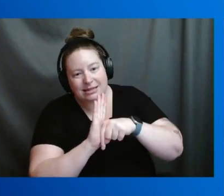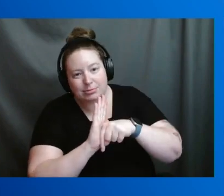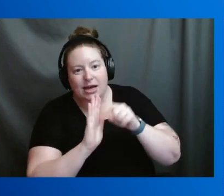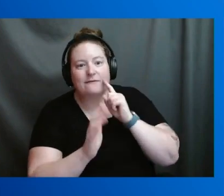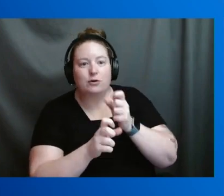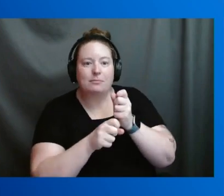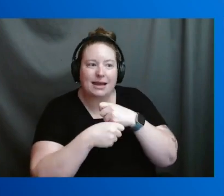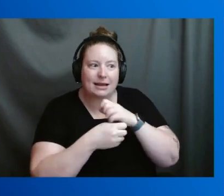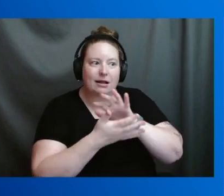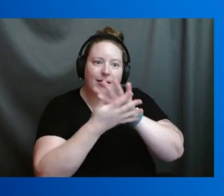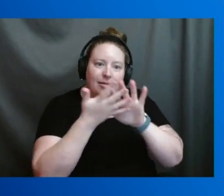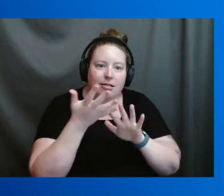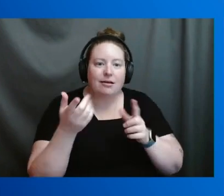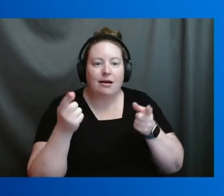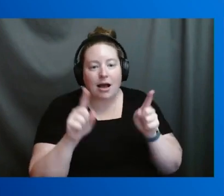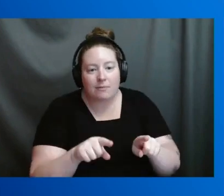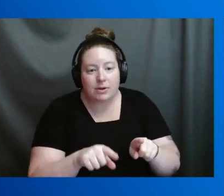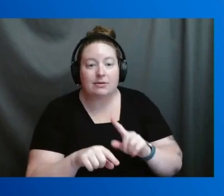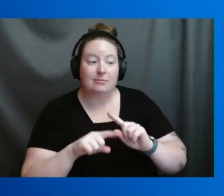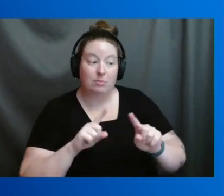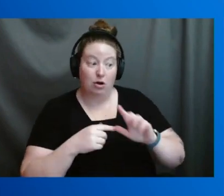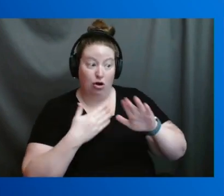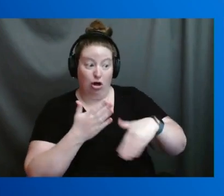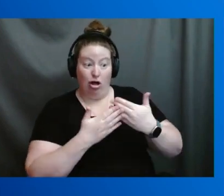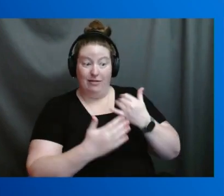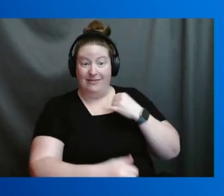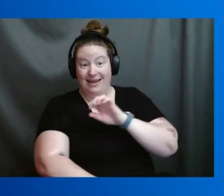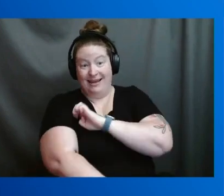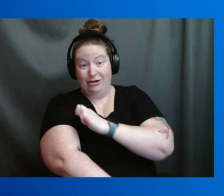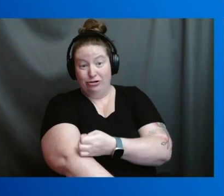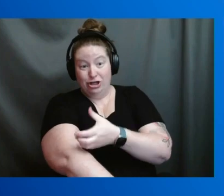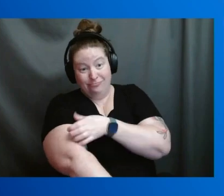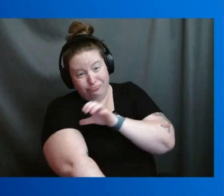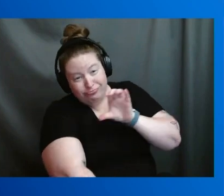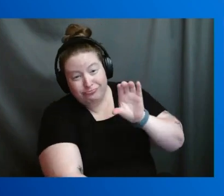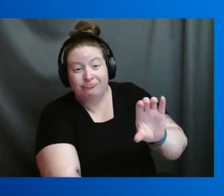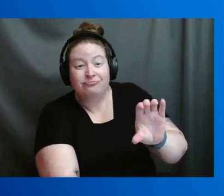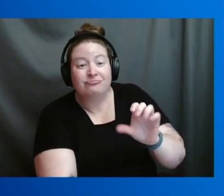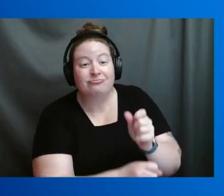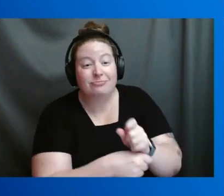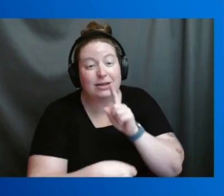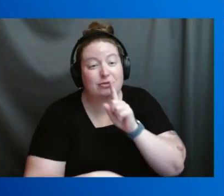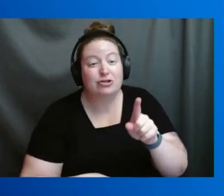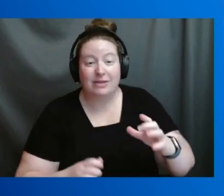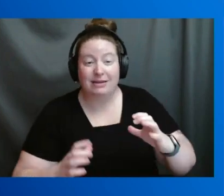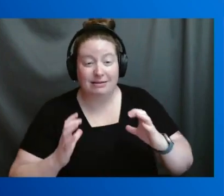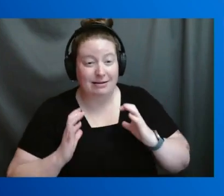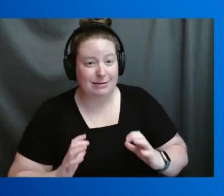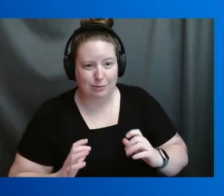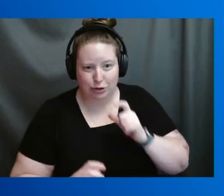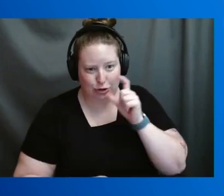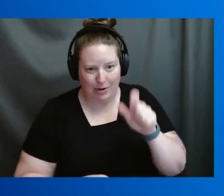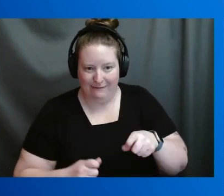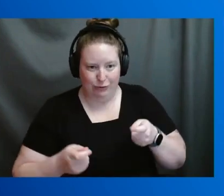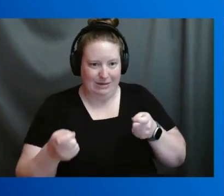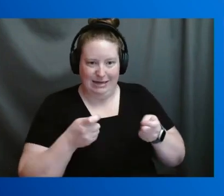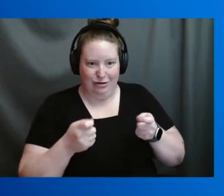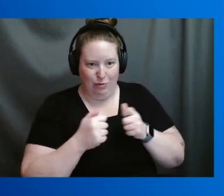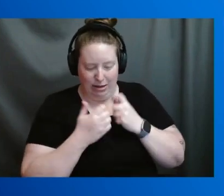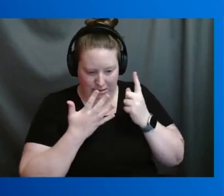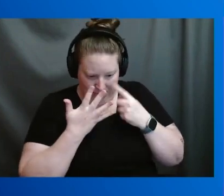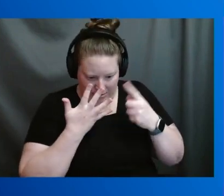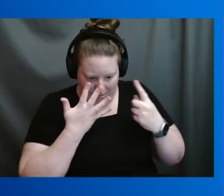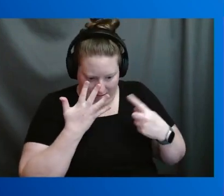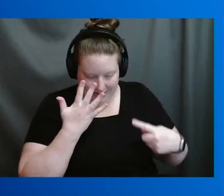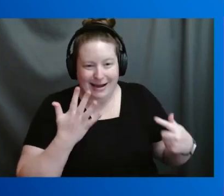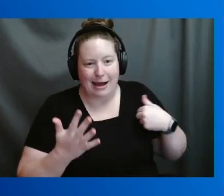happen. But all of that energy goes towards making sure that customers don't have to deal with those fundamentals, and we do it on their behalf. Yeah. So. And